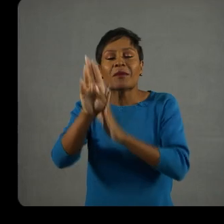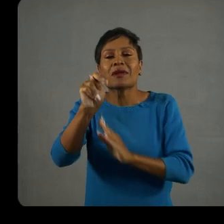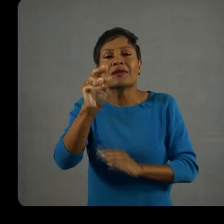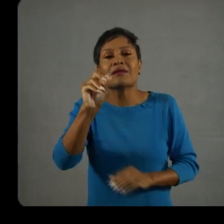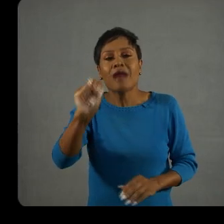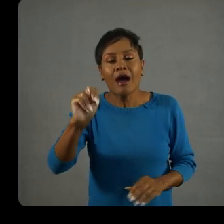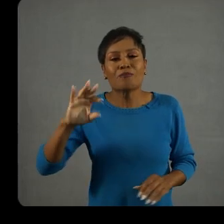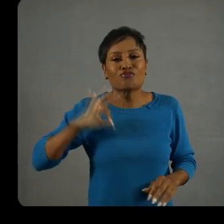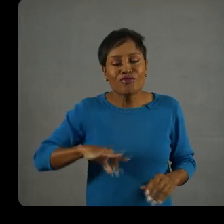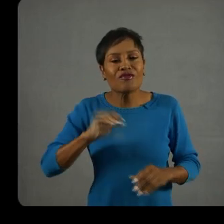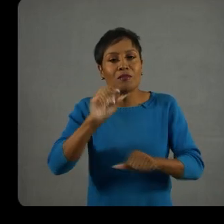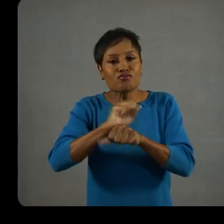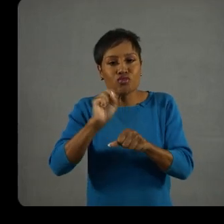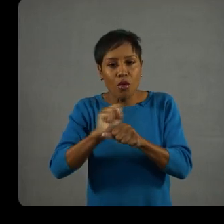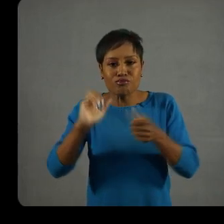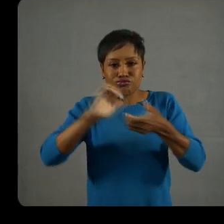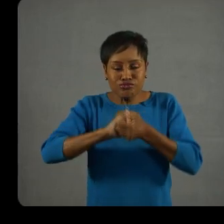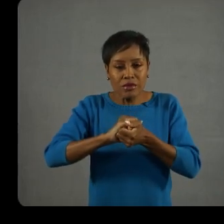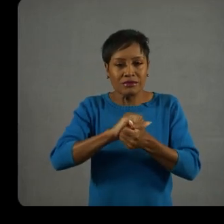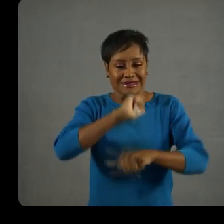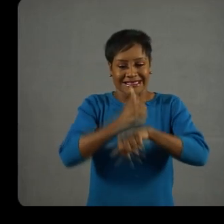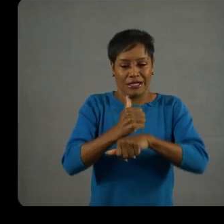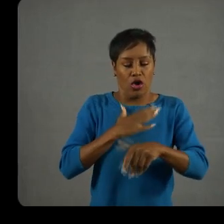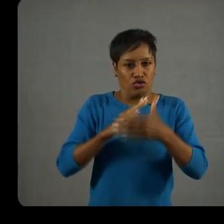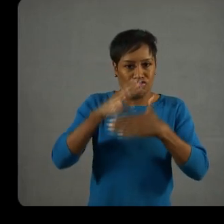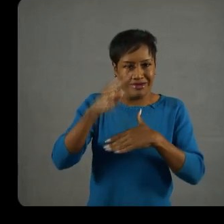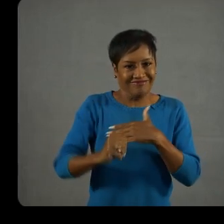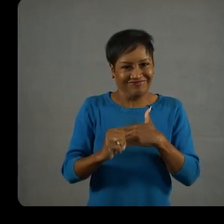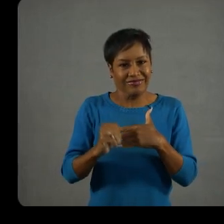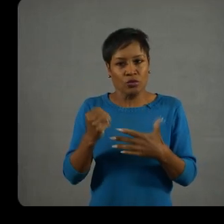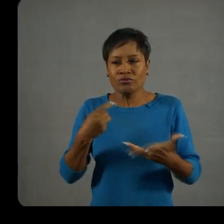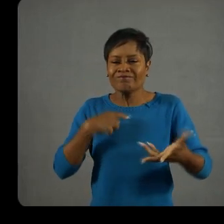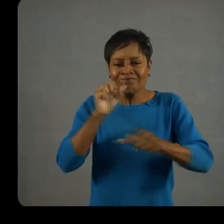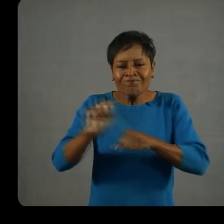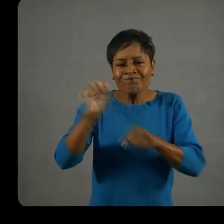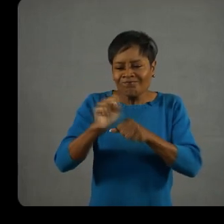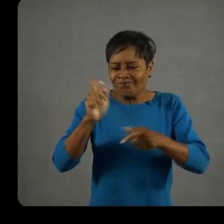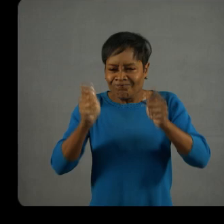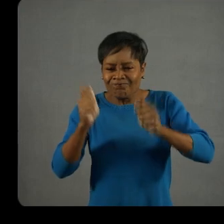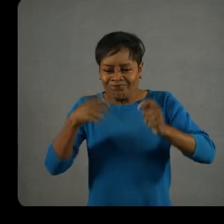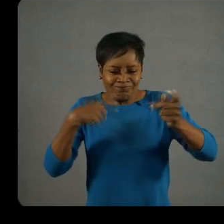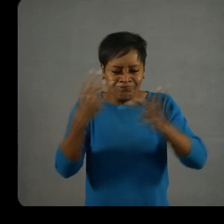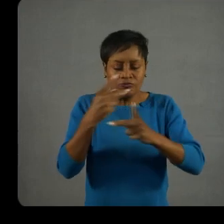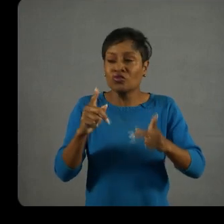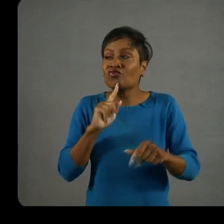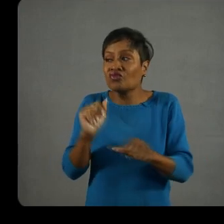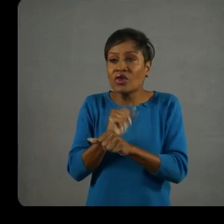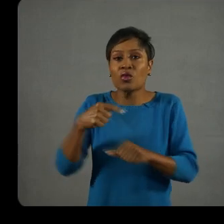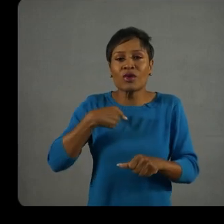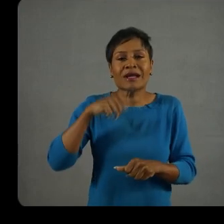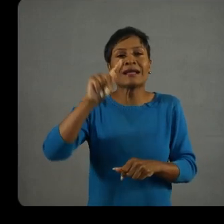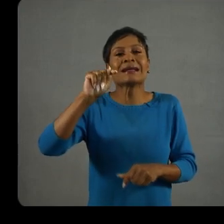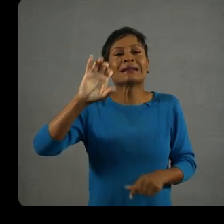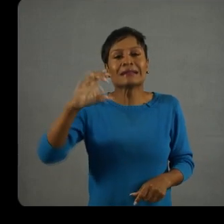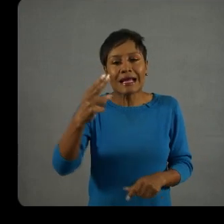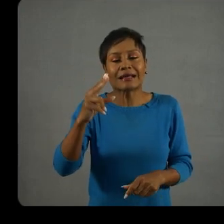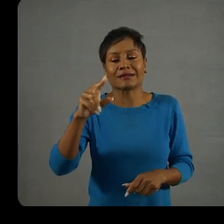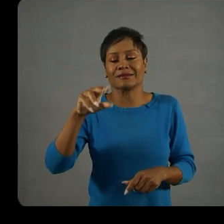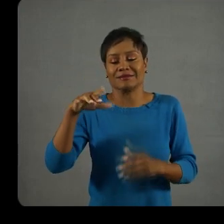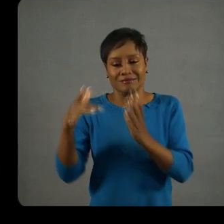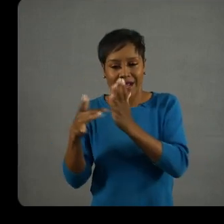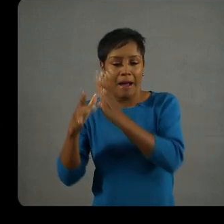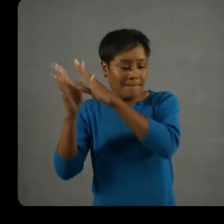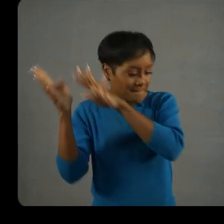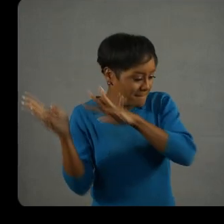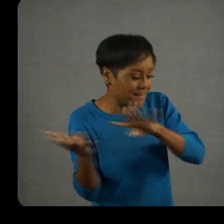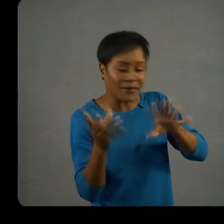and employer partnerships that inform our curriculum. We are working to make sure that we actually actually are a tech talent pipeline for companies that we work with.